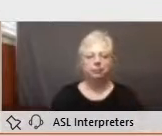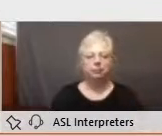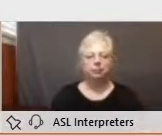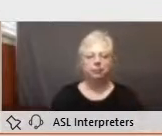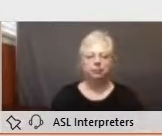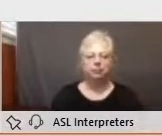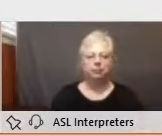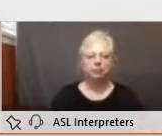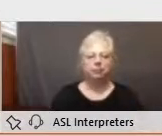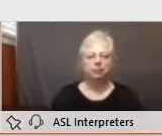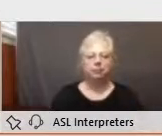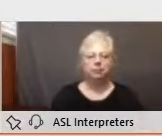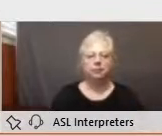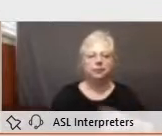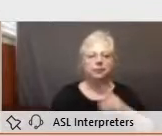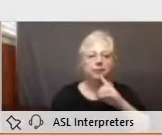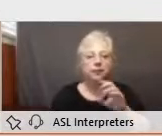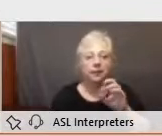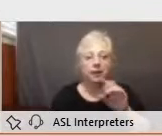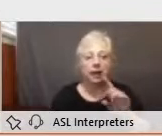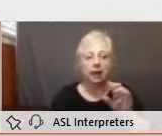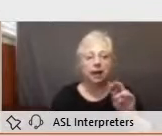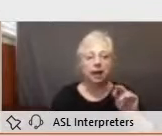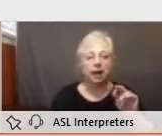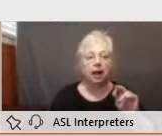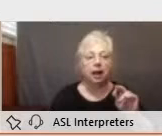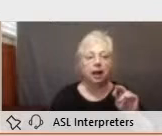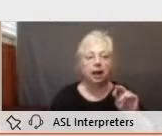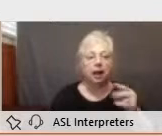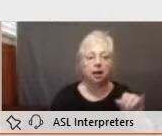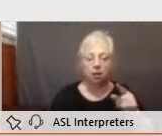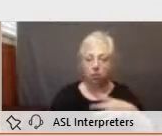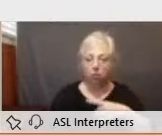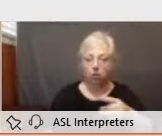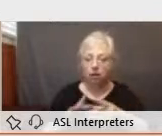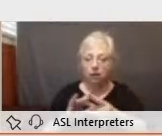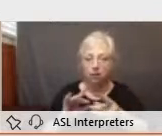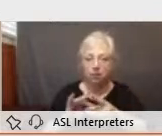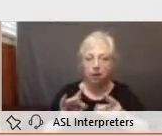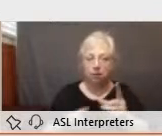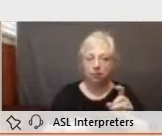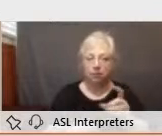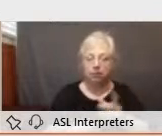Is Ed Anthony, would you like to speak?